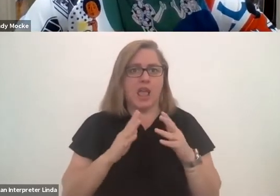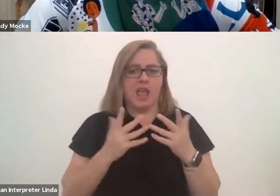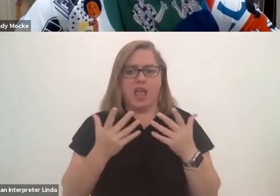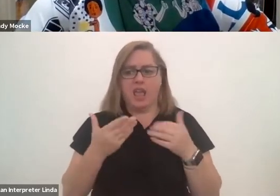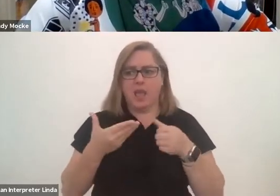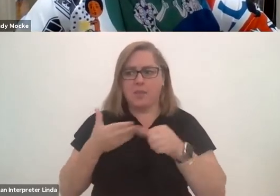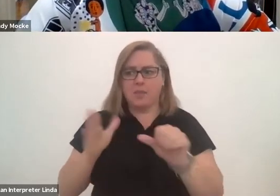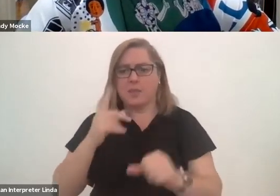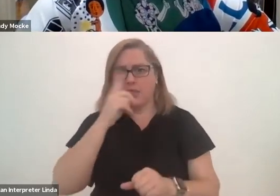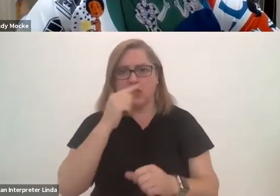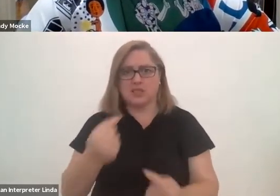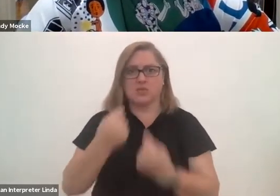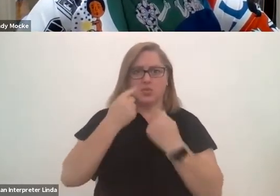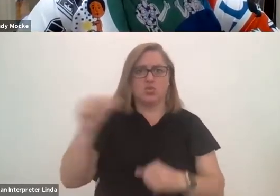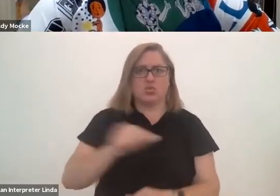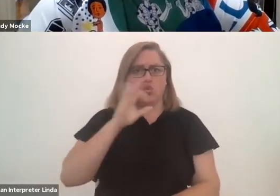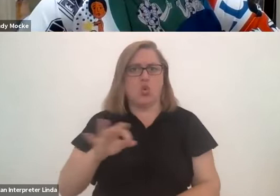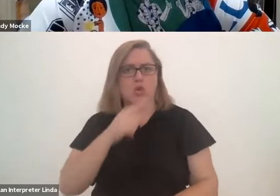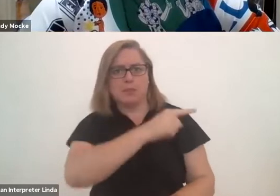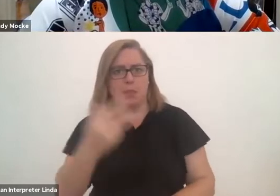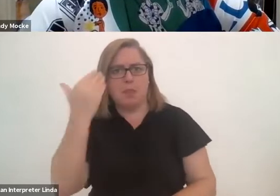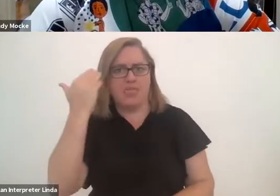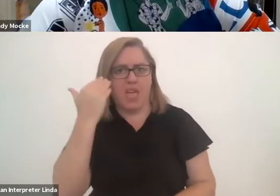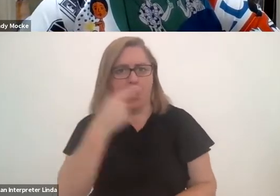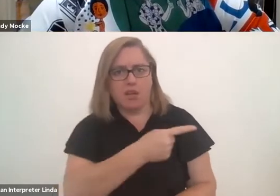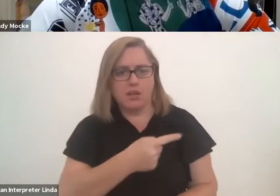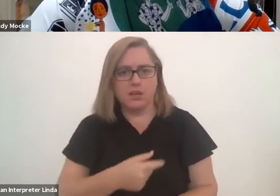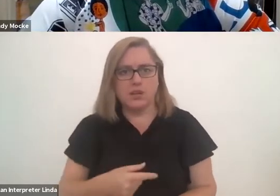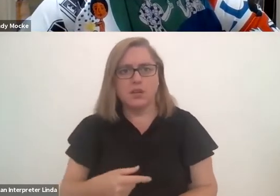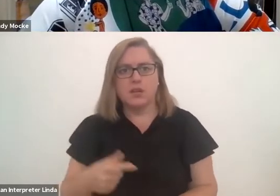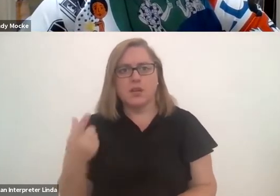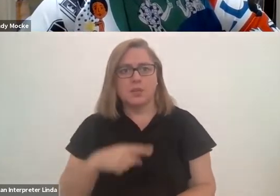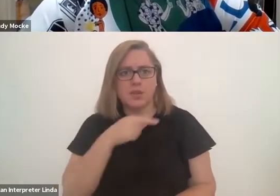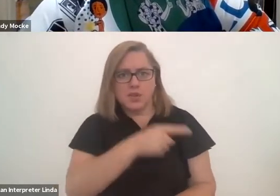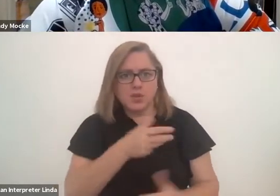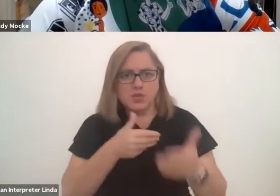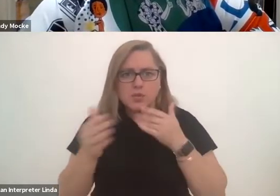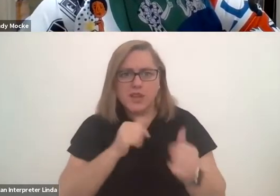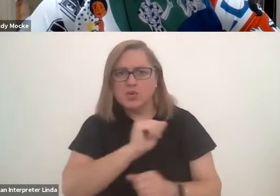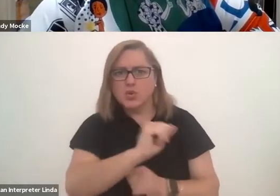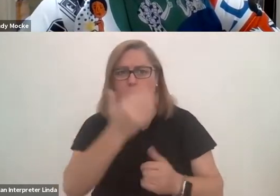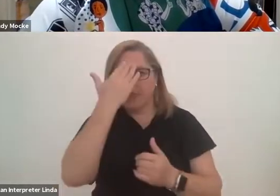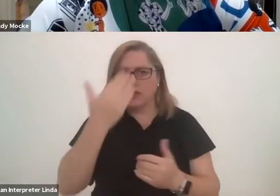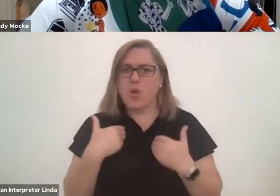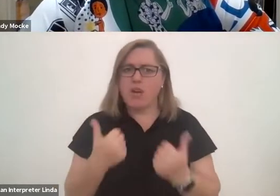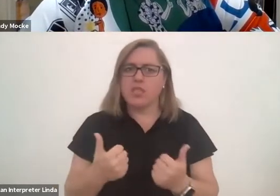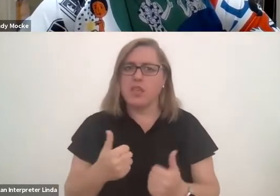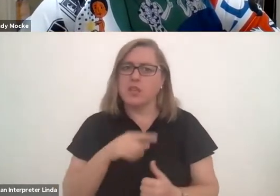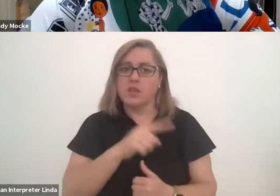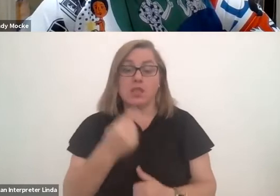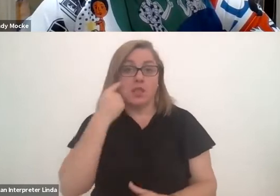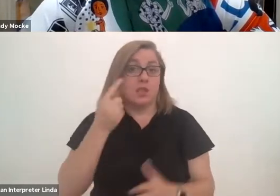People saying that you shouldn't be a mother because you manage your mental health. It's just absolutely